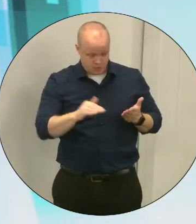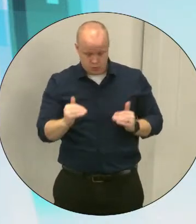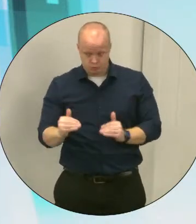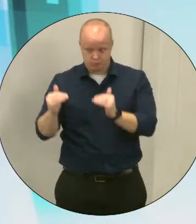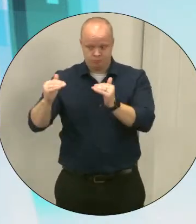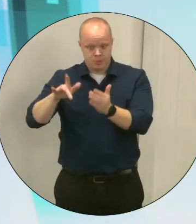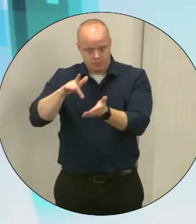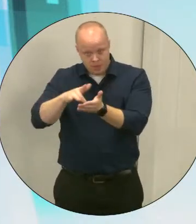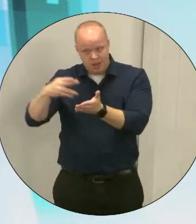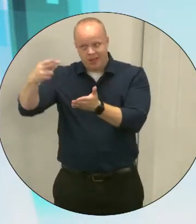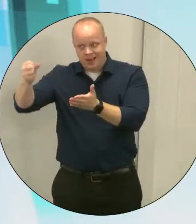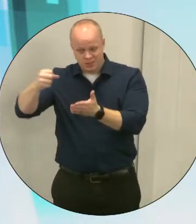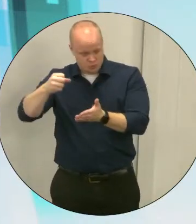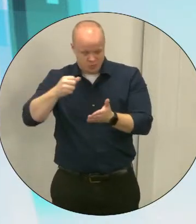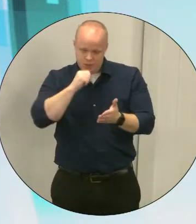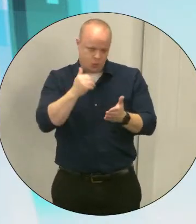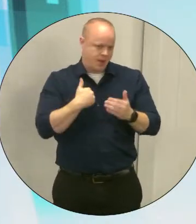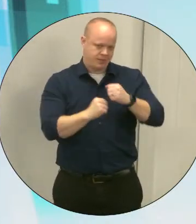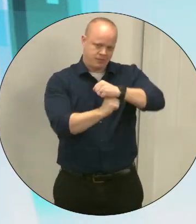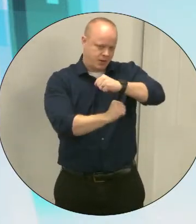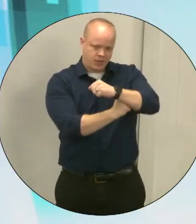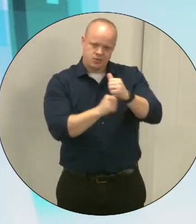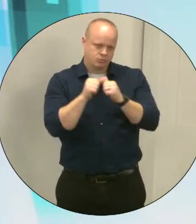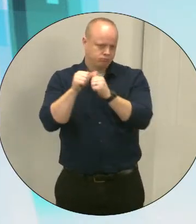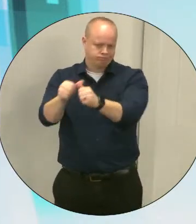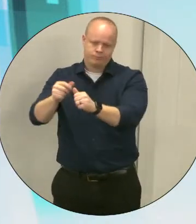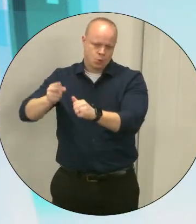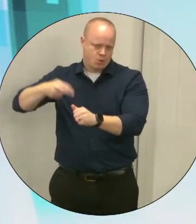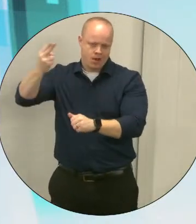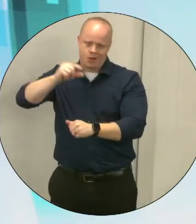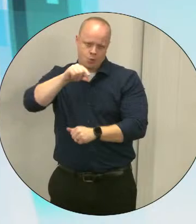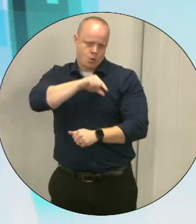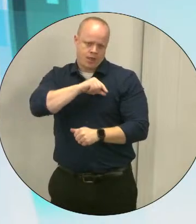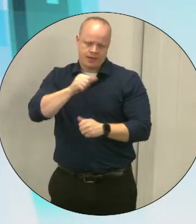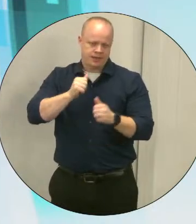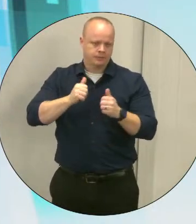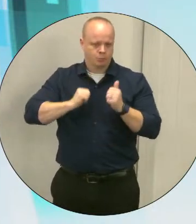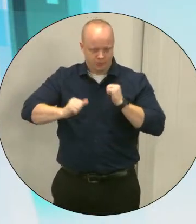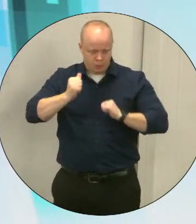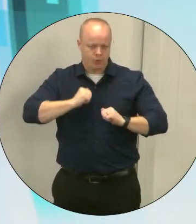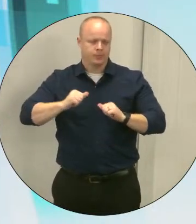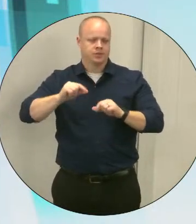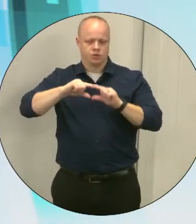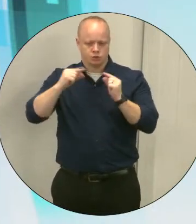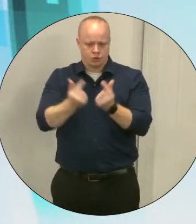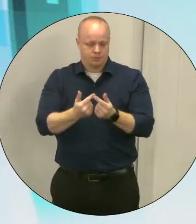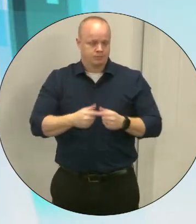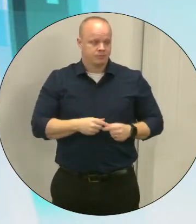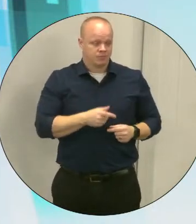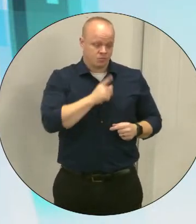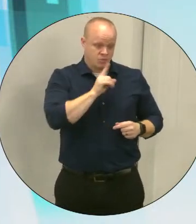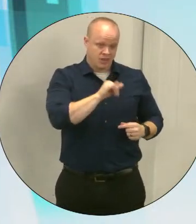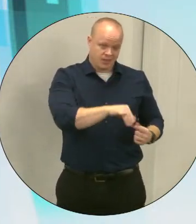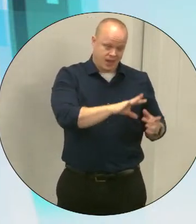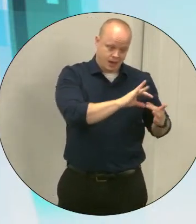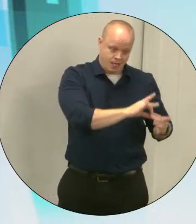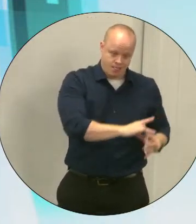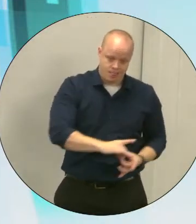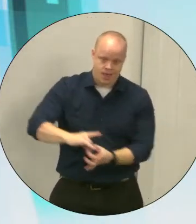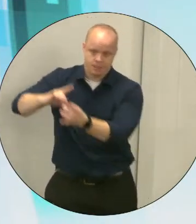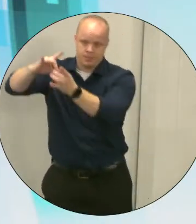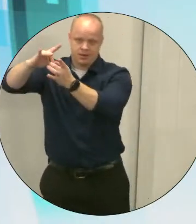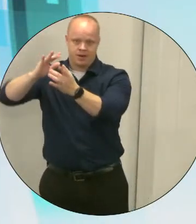have the musical foundation they need to continue in high-quality performing groups. Vertical alignment of our skills is how